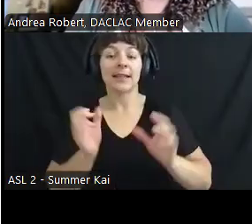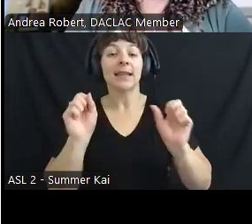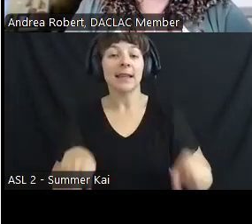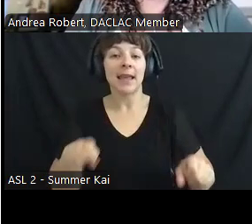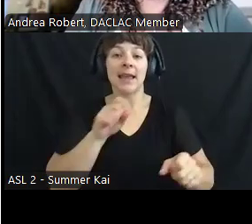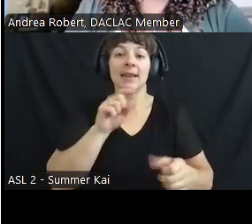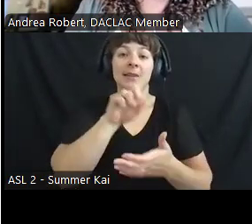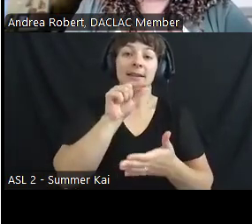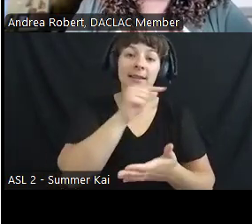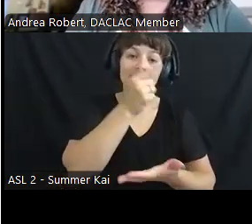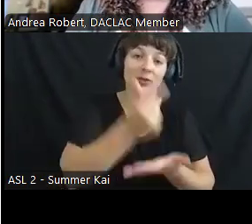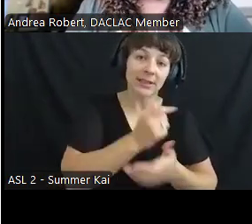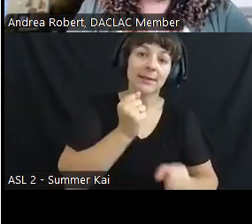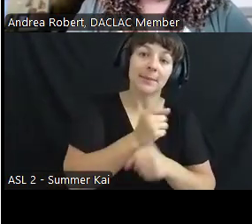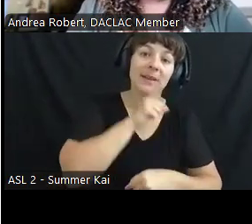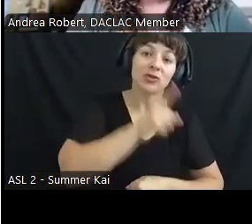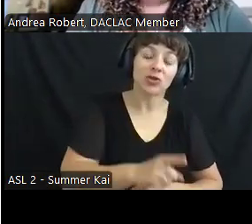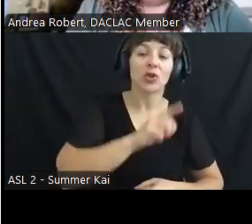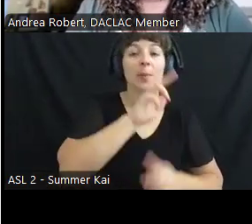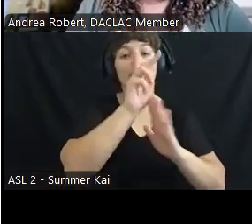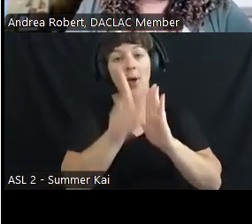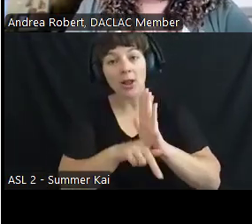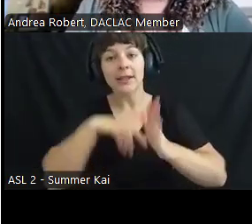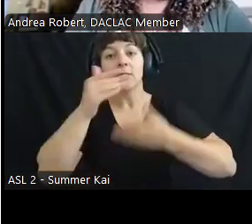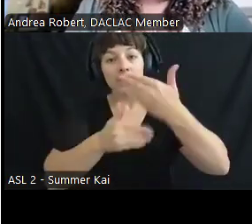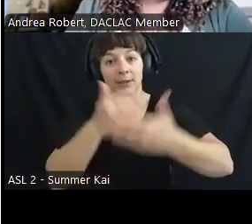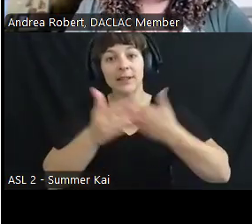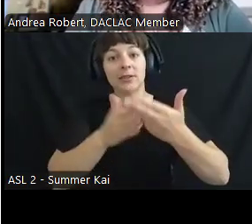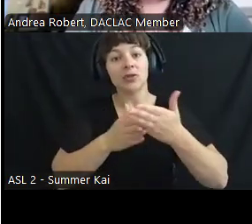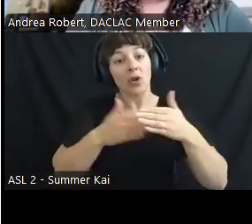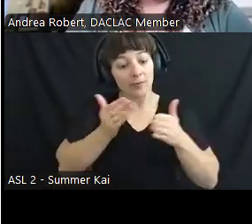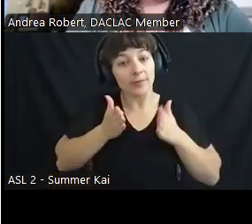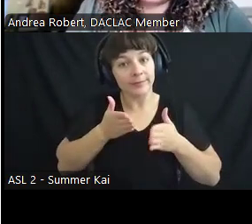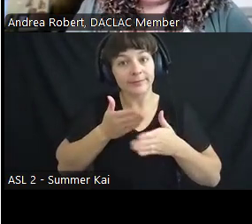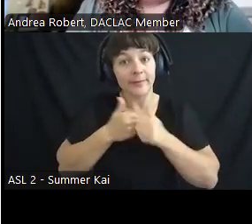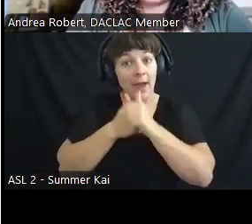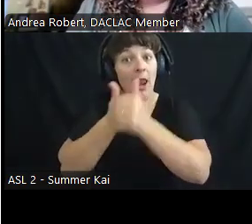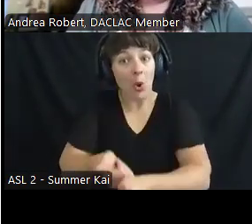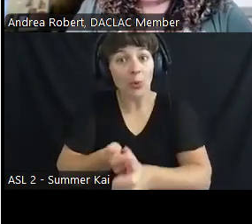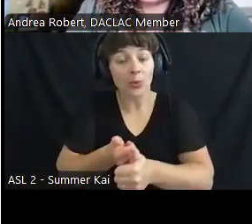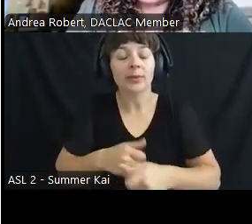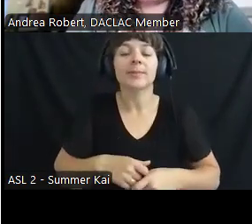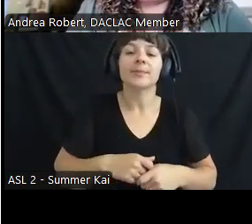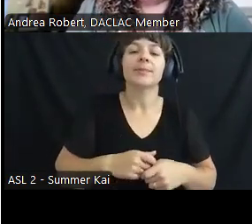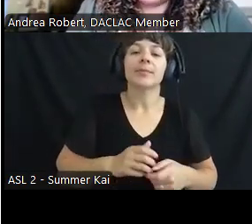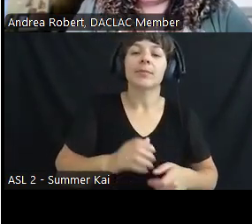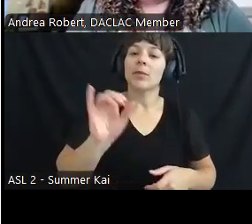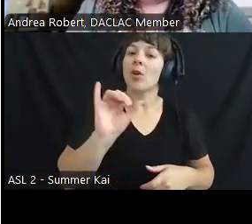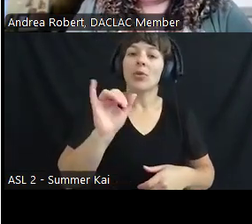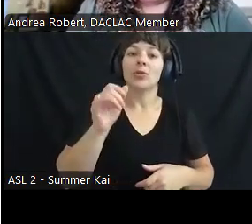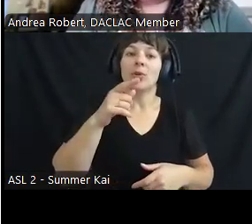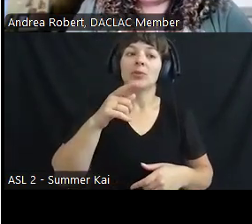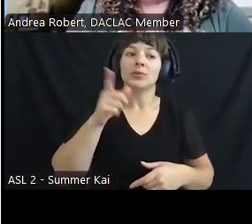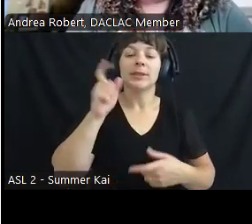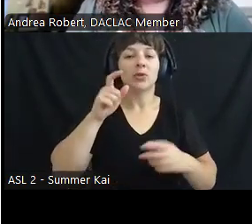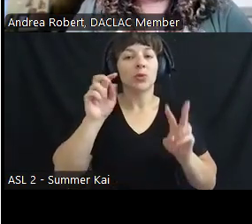that these policy and procedures are followed, and then also that they're looking out for the best